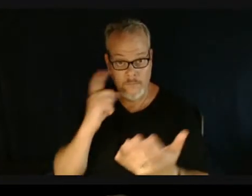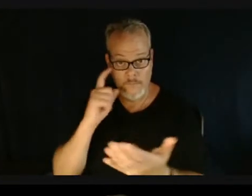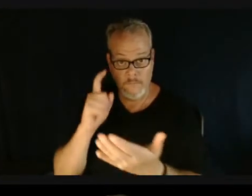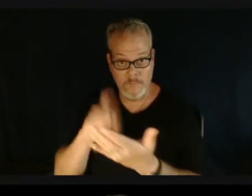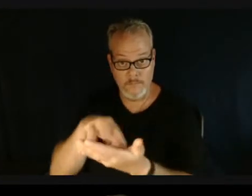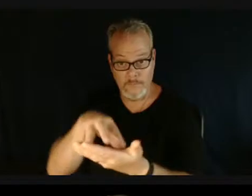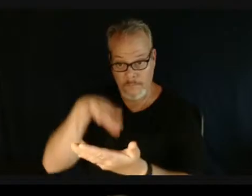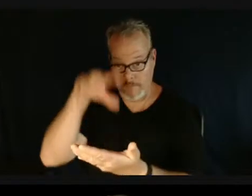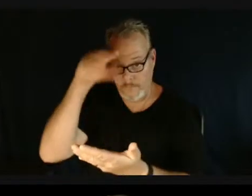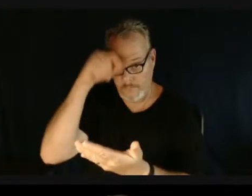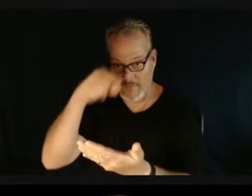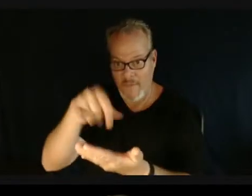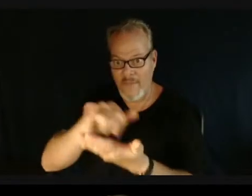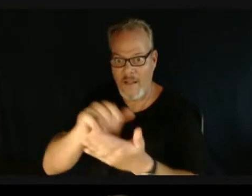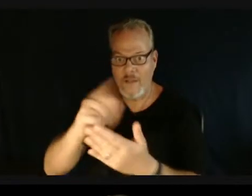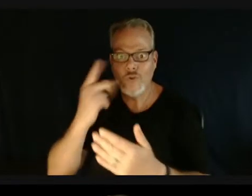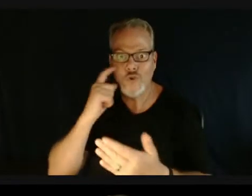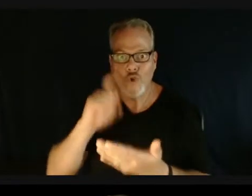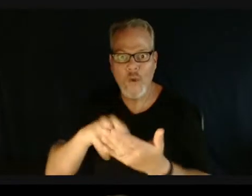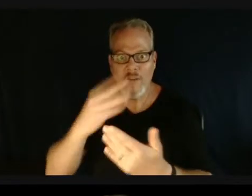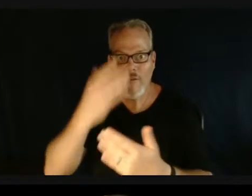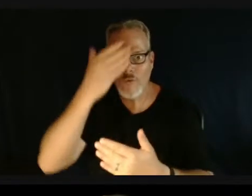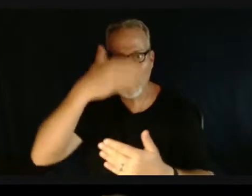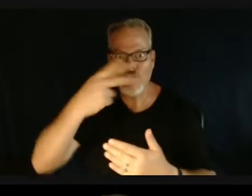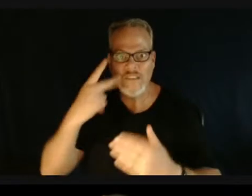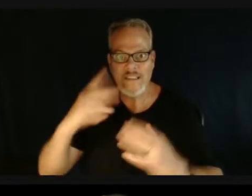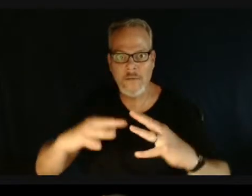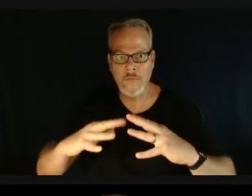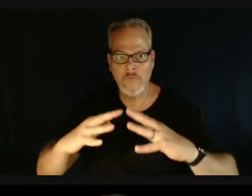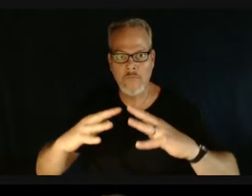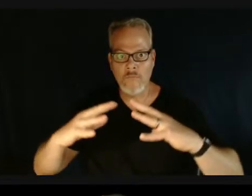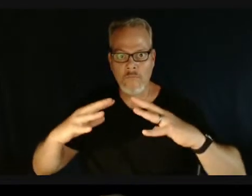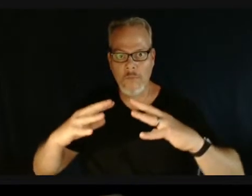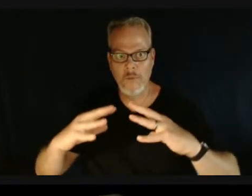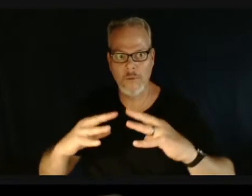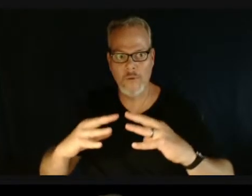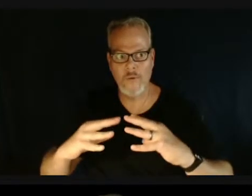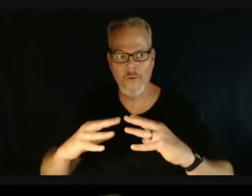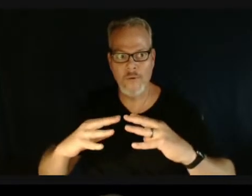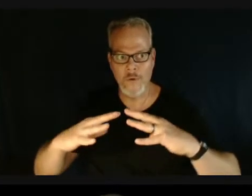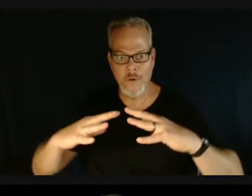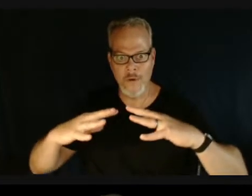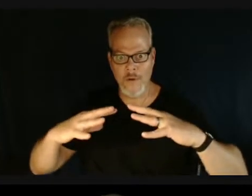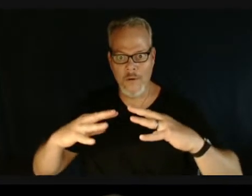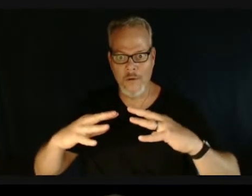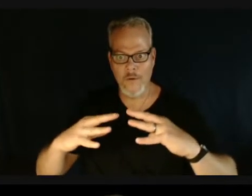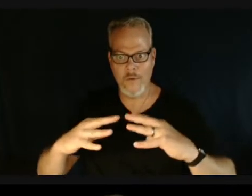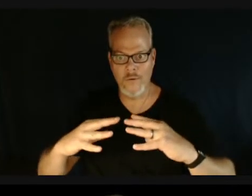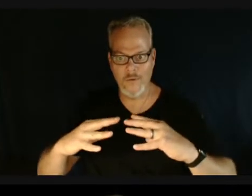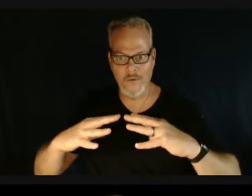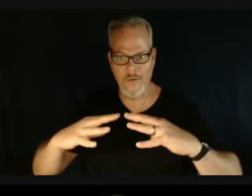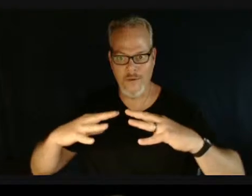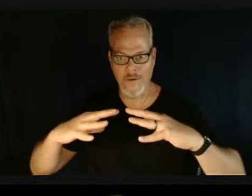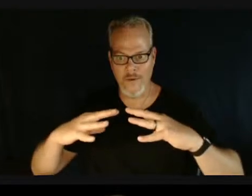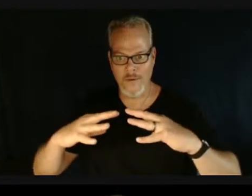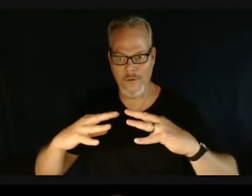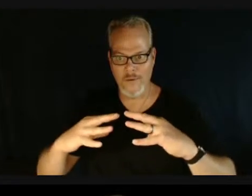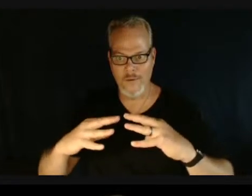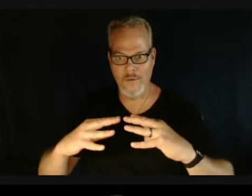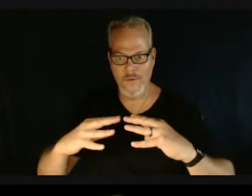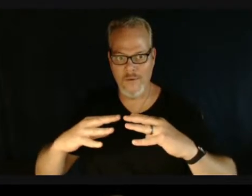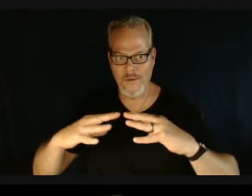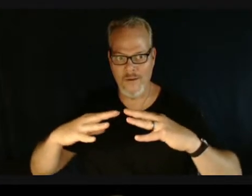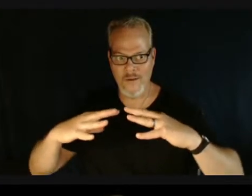is swelling upwards before the fountain actually shoots up here. So I have it rocking here so you can kind of see, or that's actually just looping so you can see it,